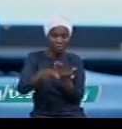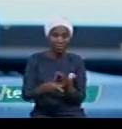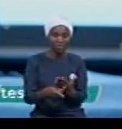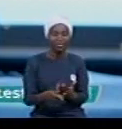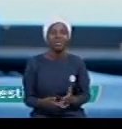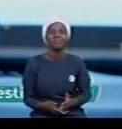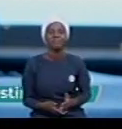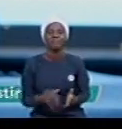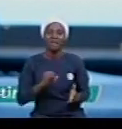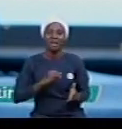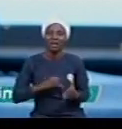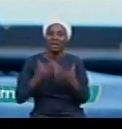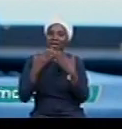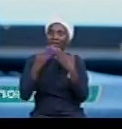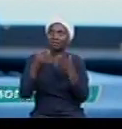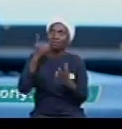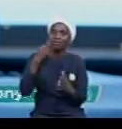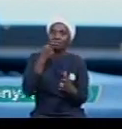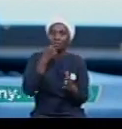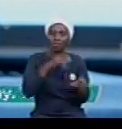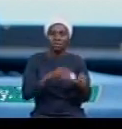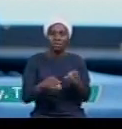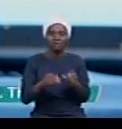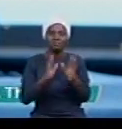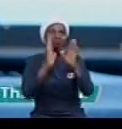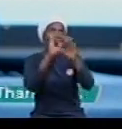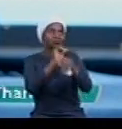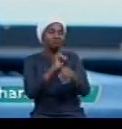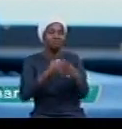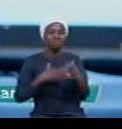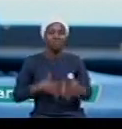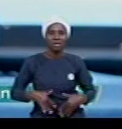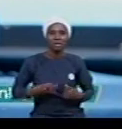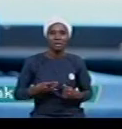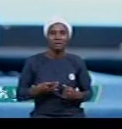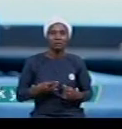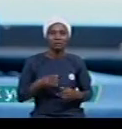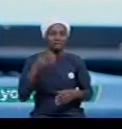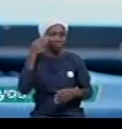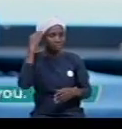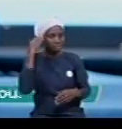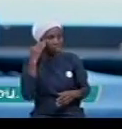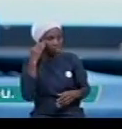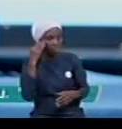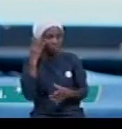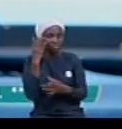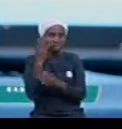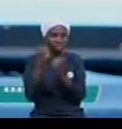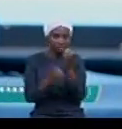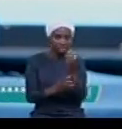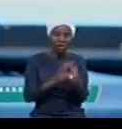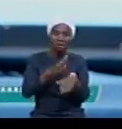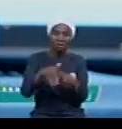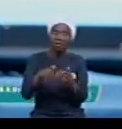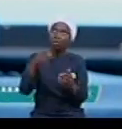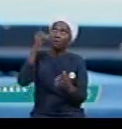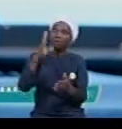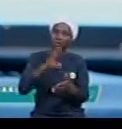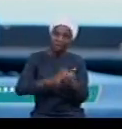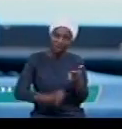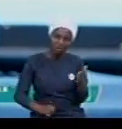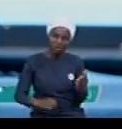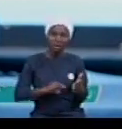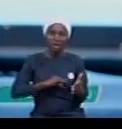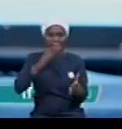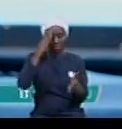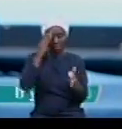ninu aye mi atori riro ati tapa gbogbo e Olorun ba mi mu kuro o si mo pe ogun na to